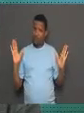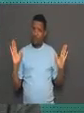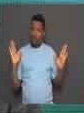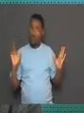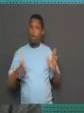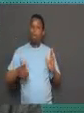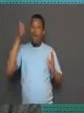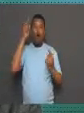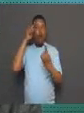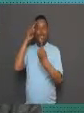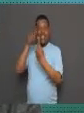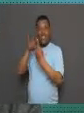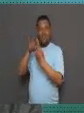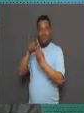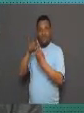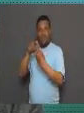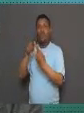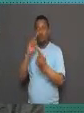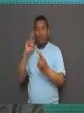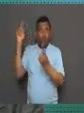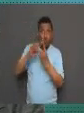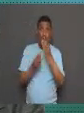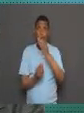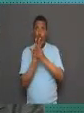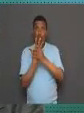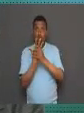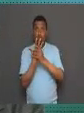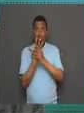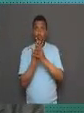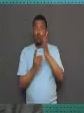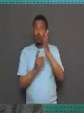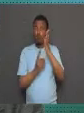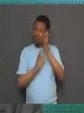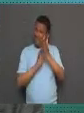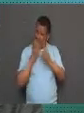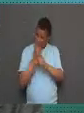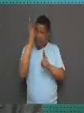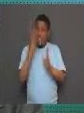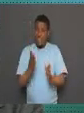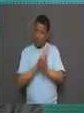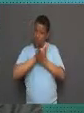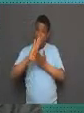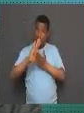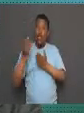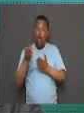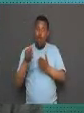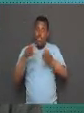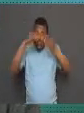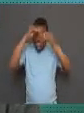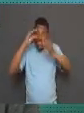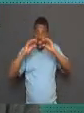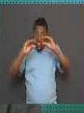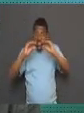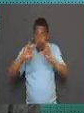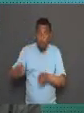The main objective is to improve the relevance and quality of teaching methods